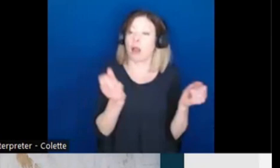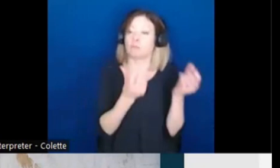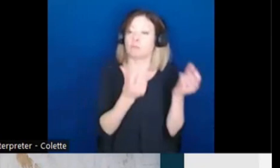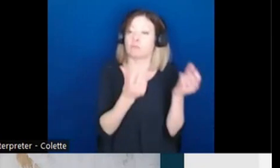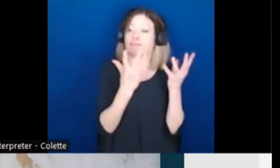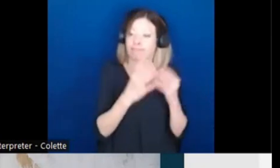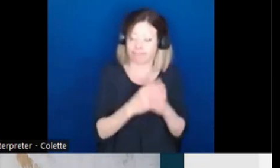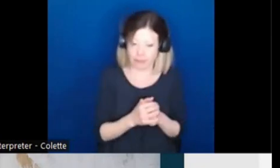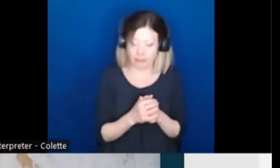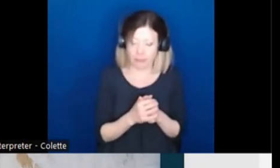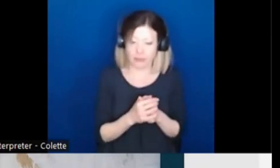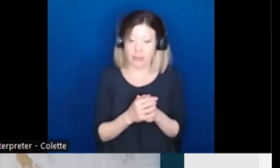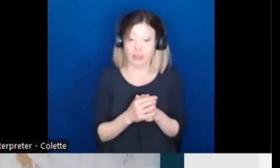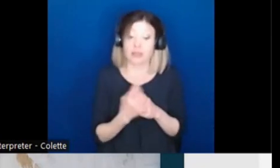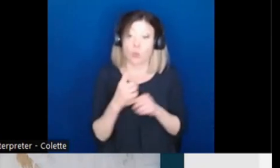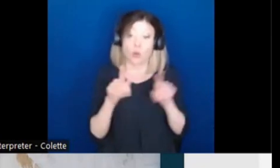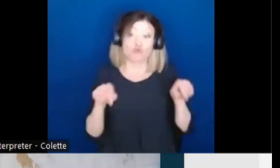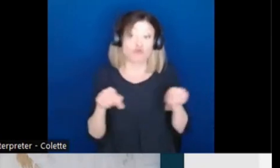upstairs,